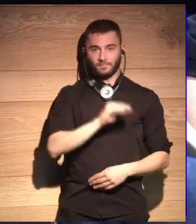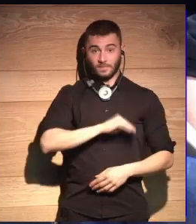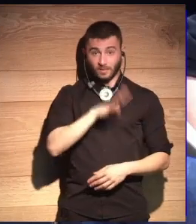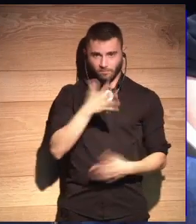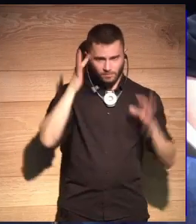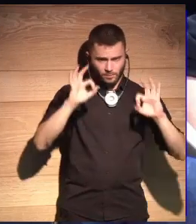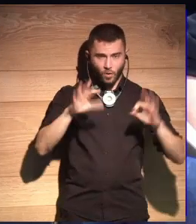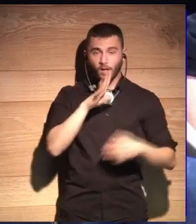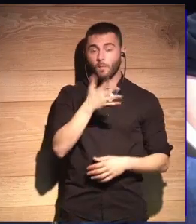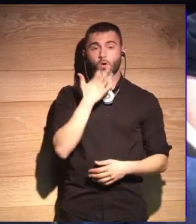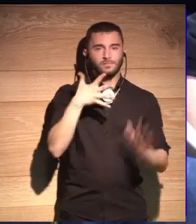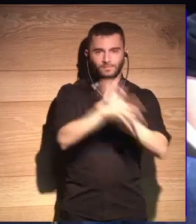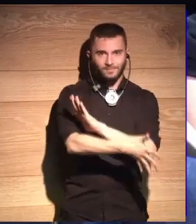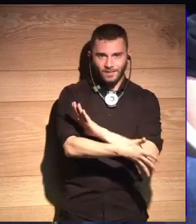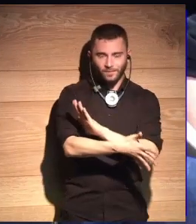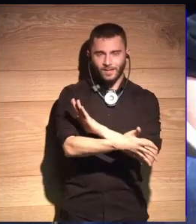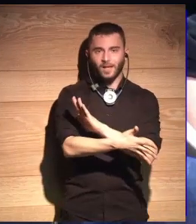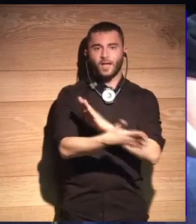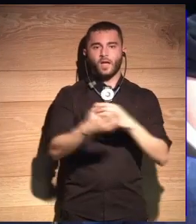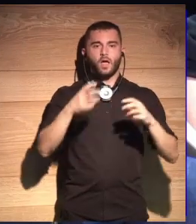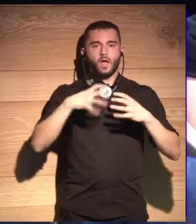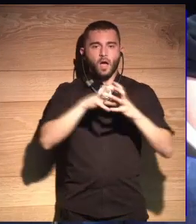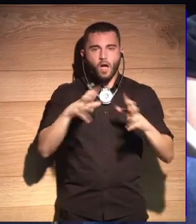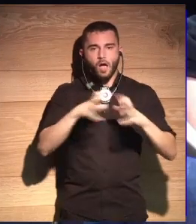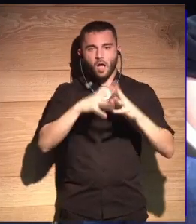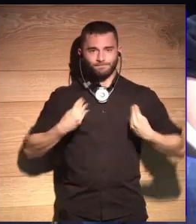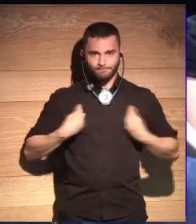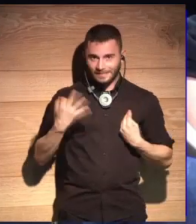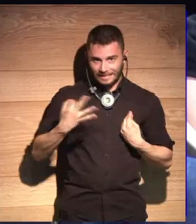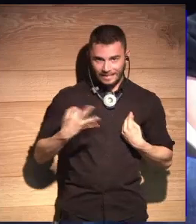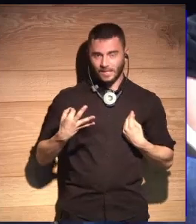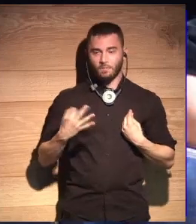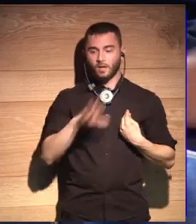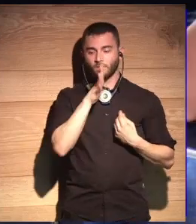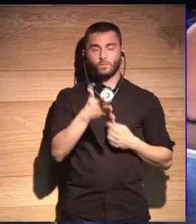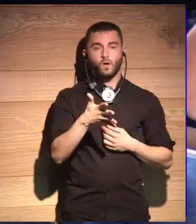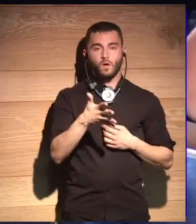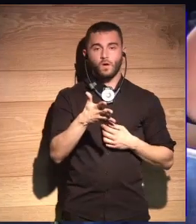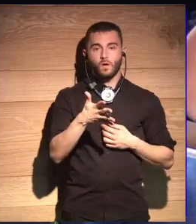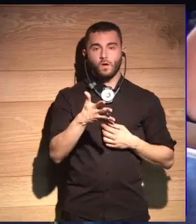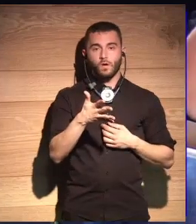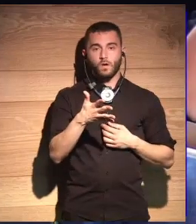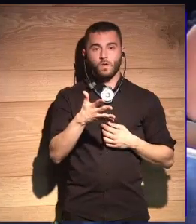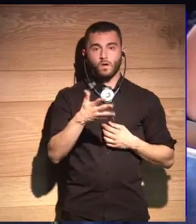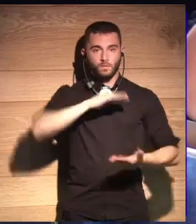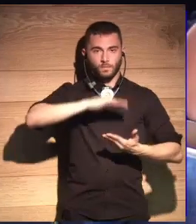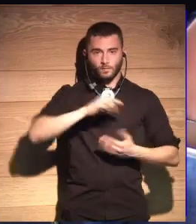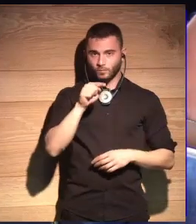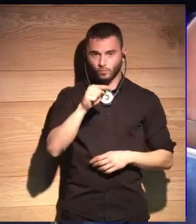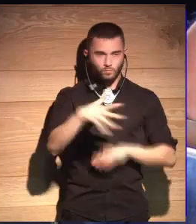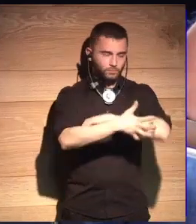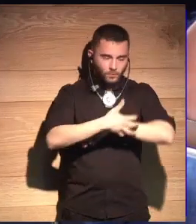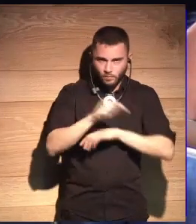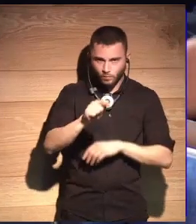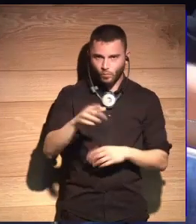you have to live with anxiety about your own sort of performance, your own precarity, your own